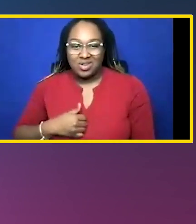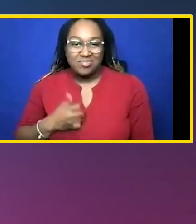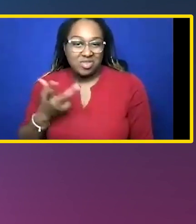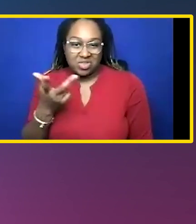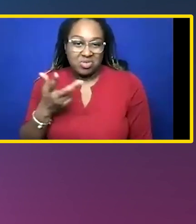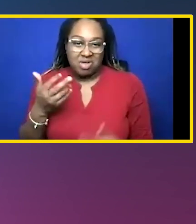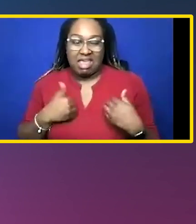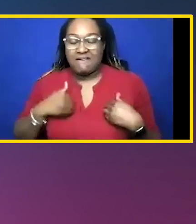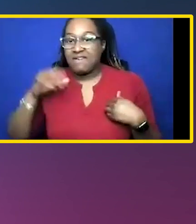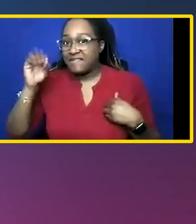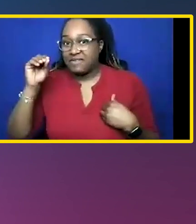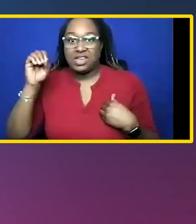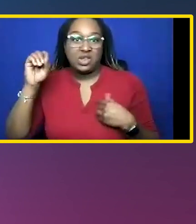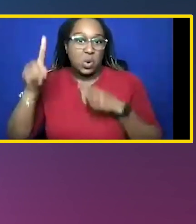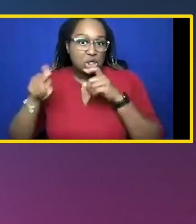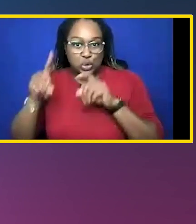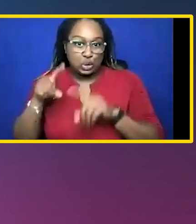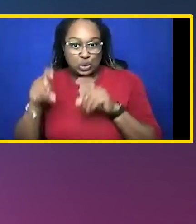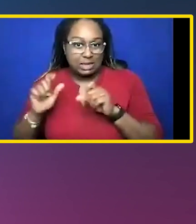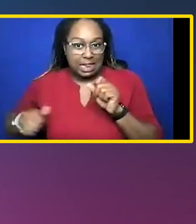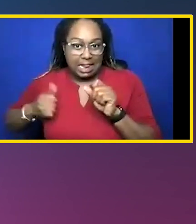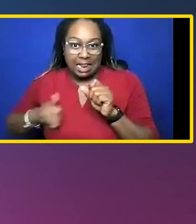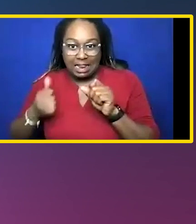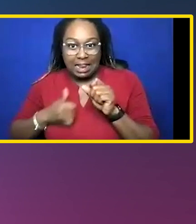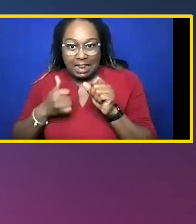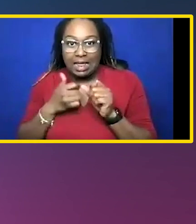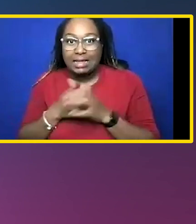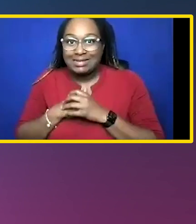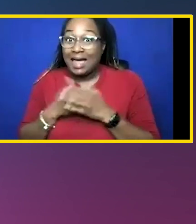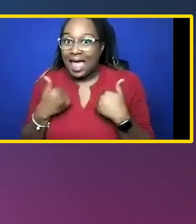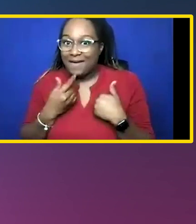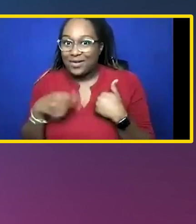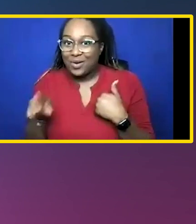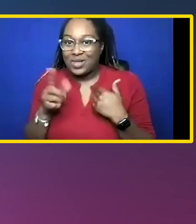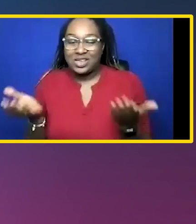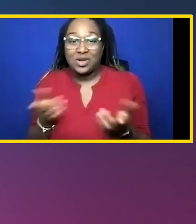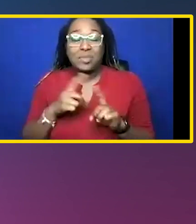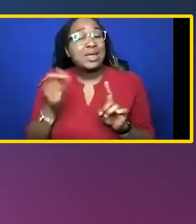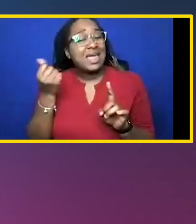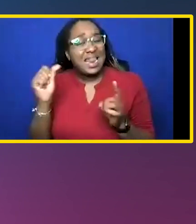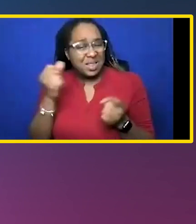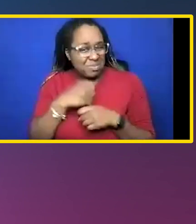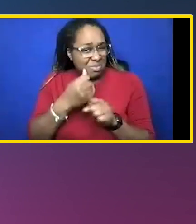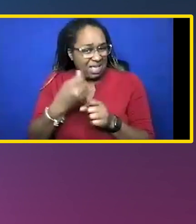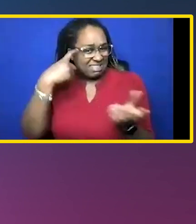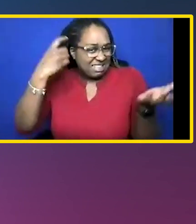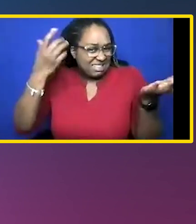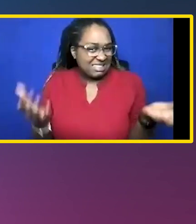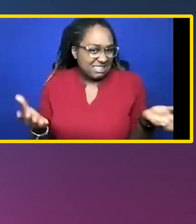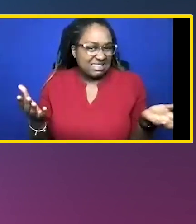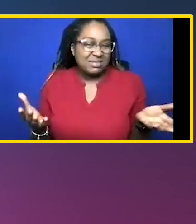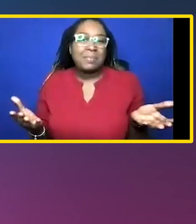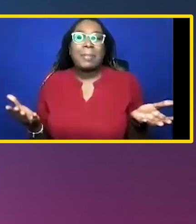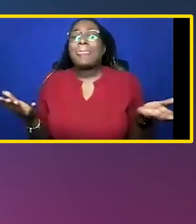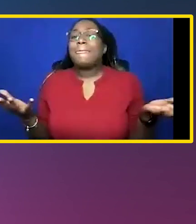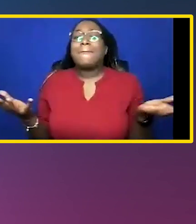have 50 questions you want to get to while I have you here. But is any of this making sense? Like, in